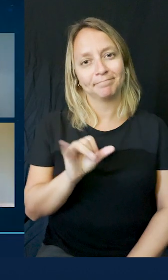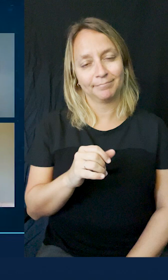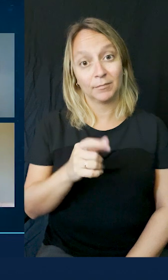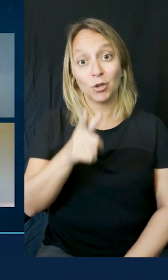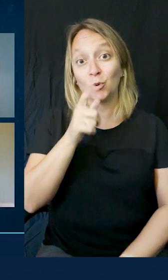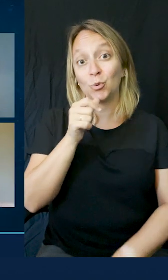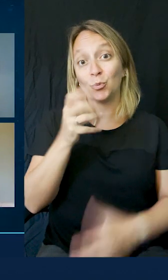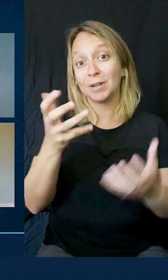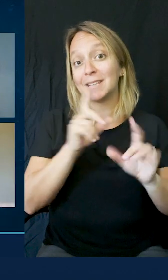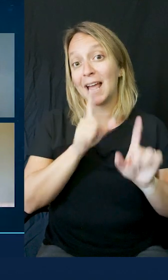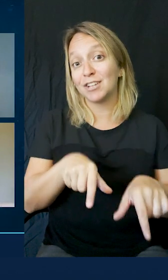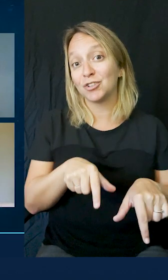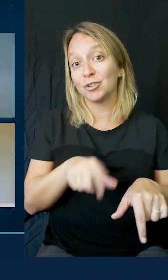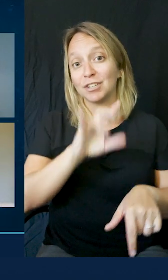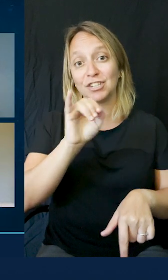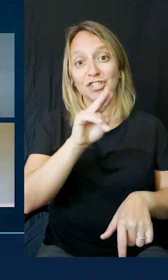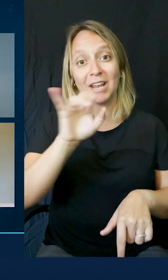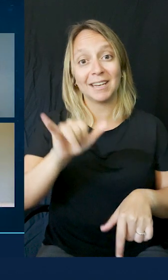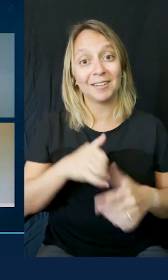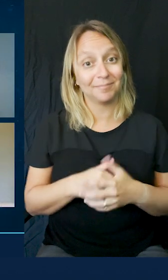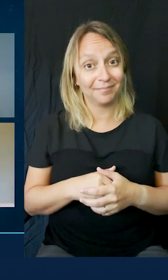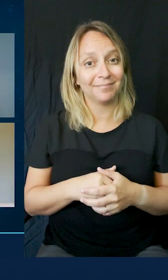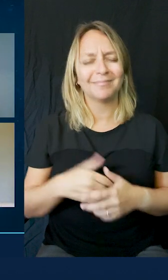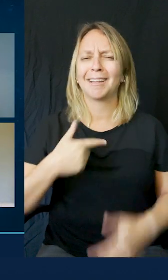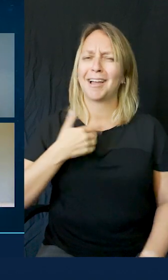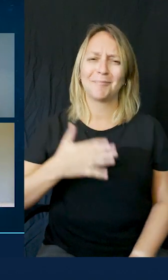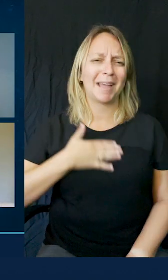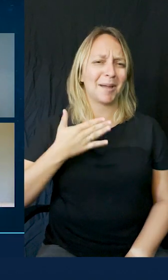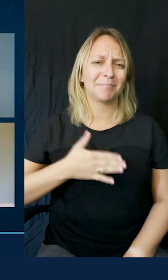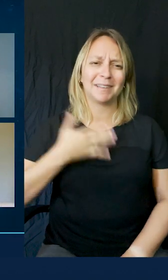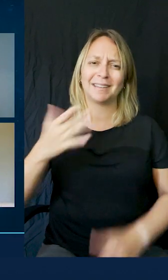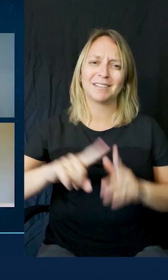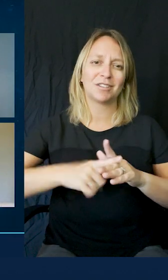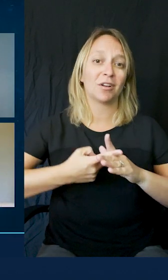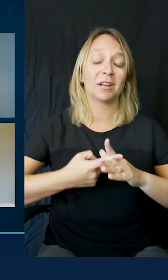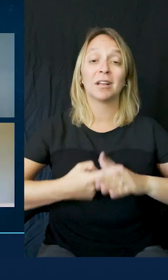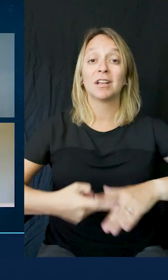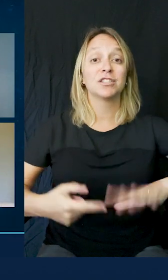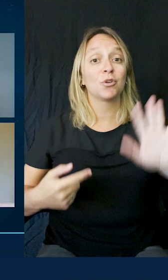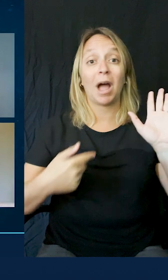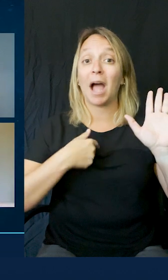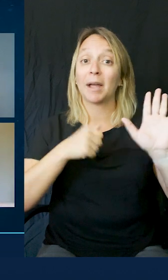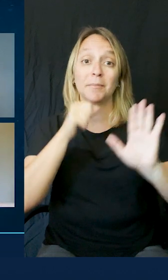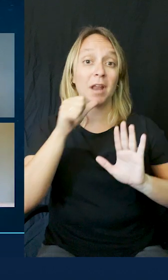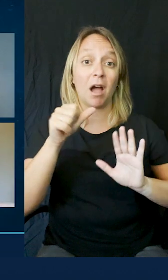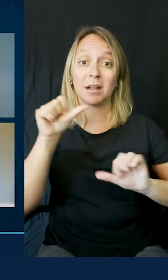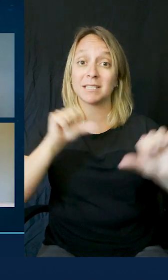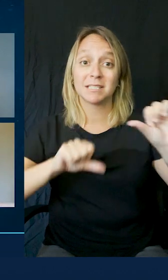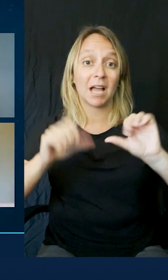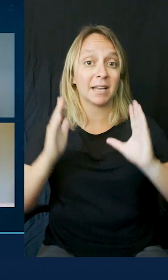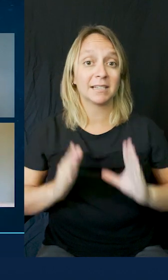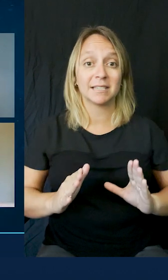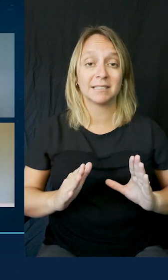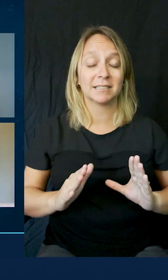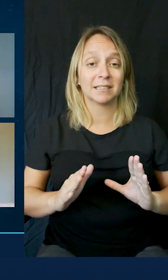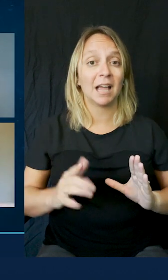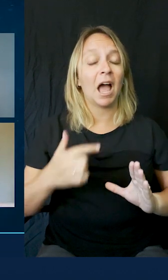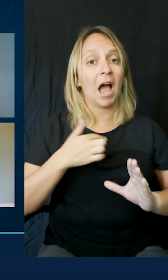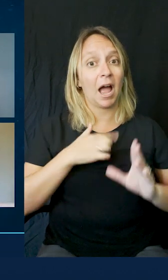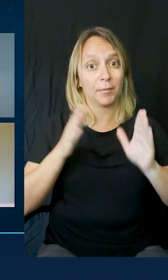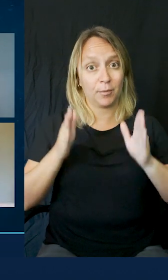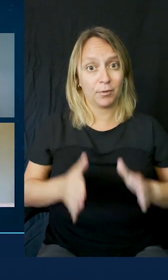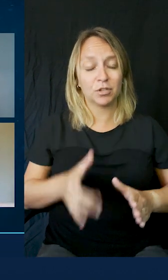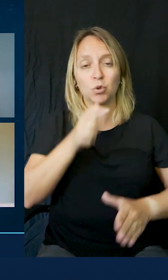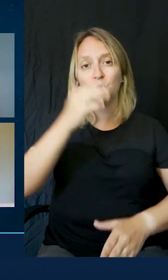wants to jump on that? Jenny, you want to start? I'm happy to start. So, Christy, I am not a scientist. I am a person who knows how to